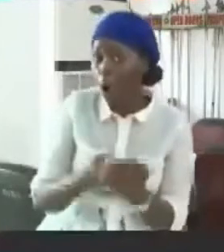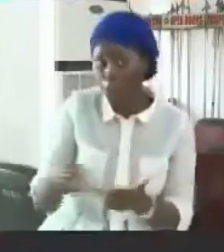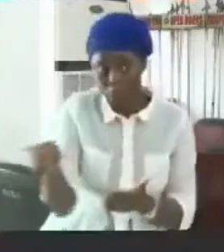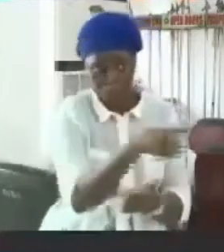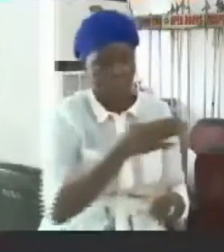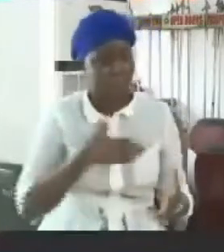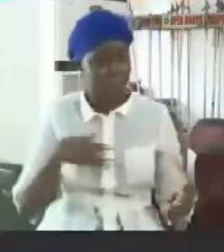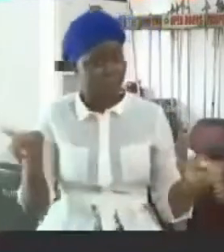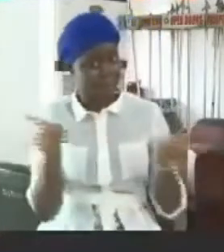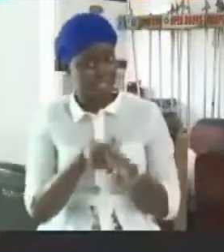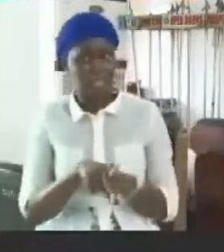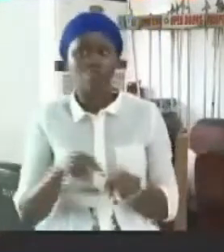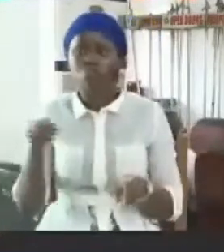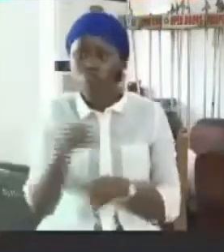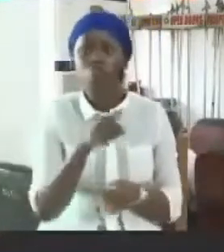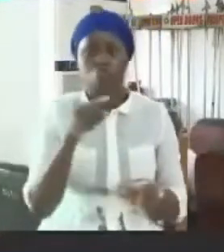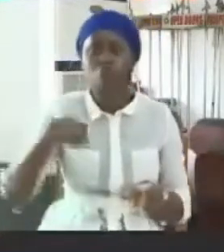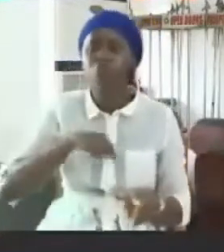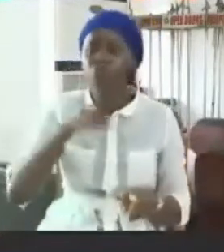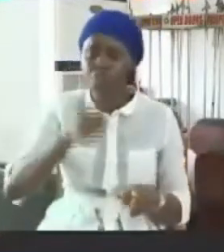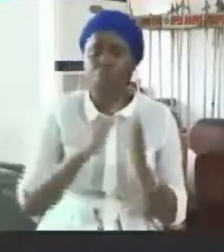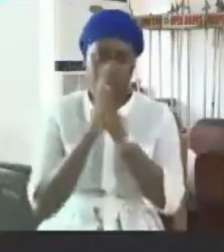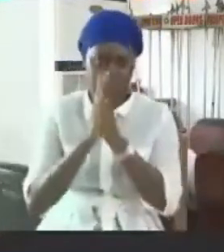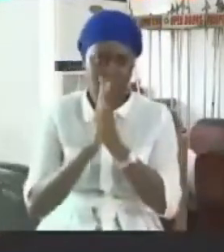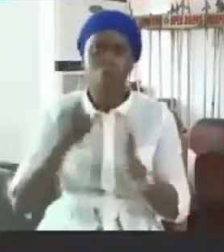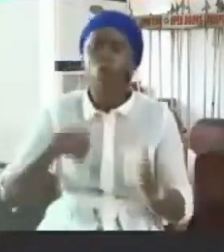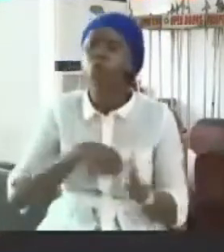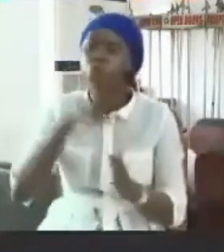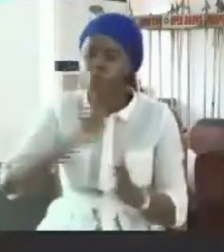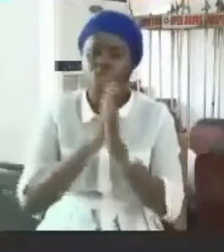must pray again. We must pray for Kaduna.